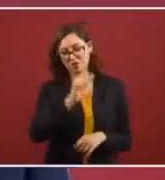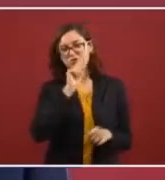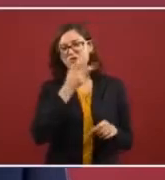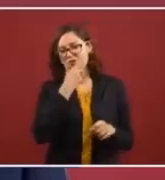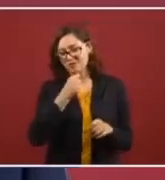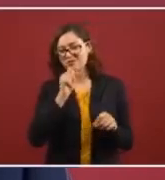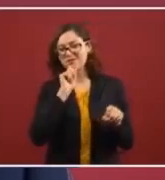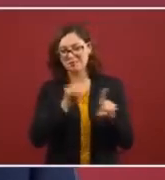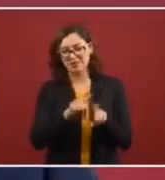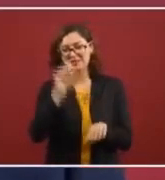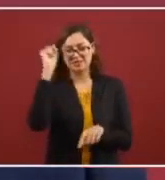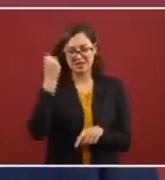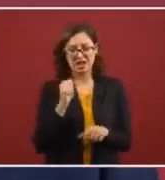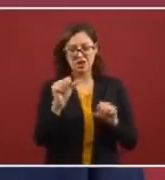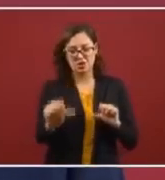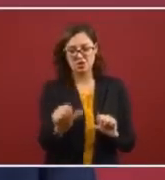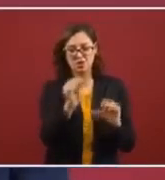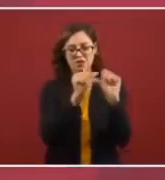And he was also from